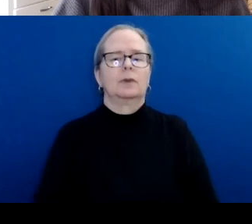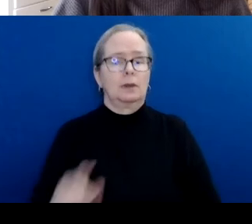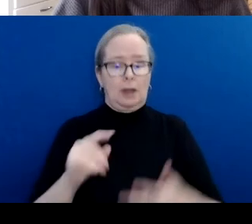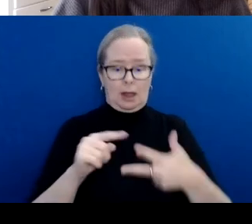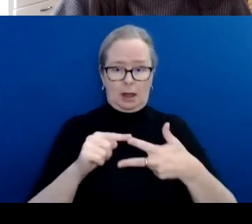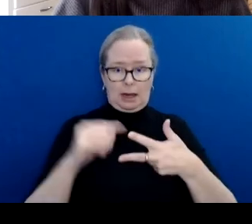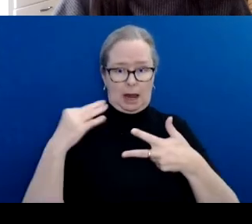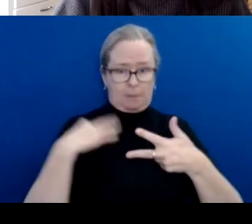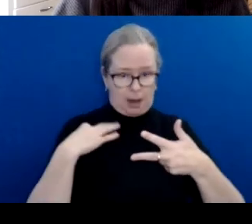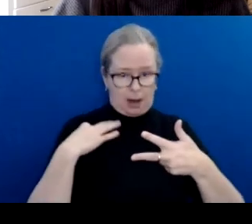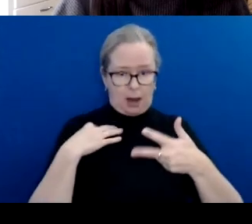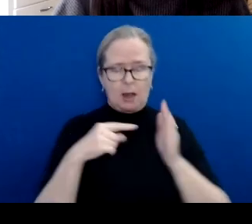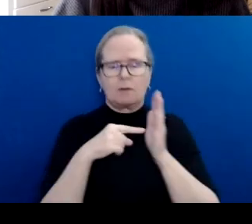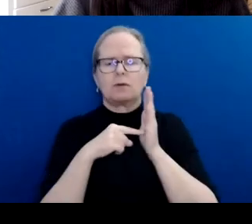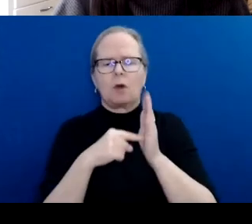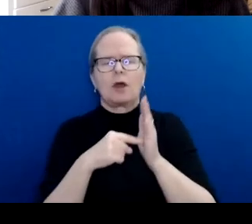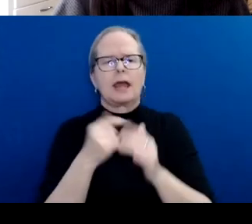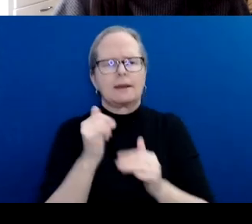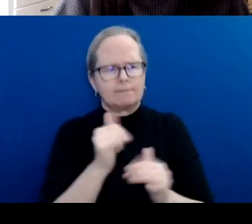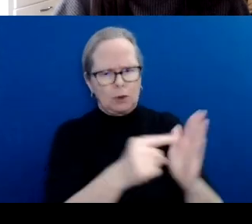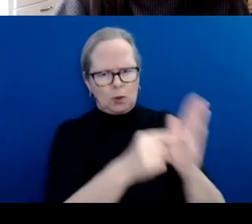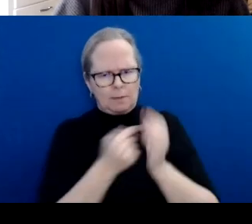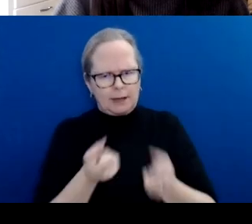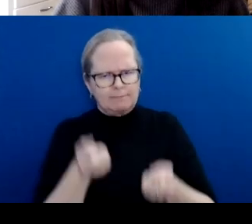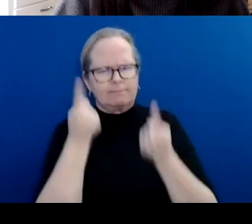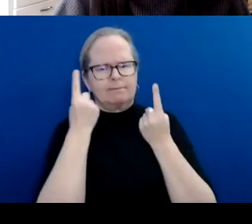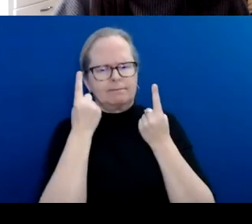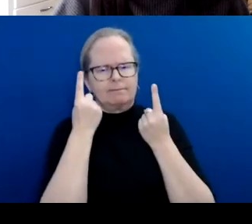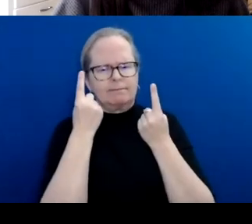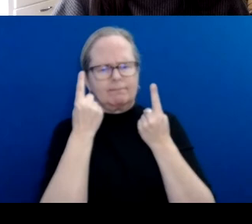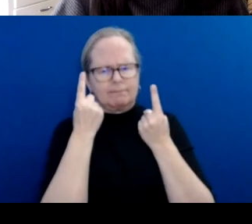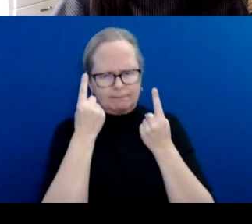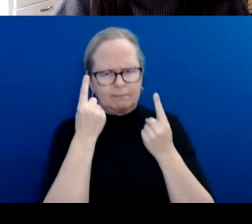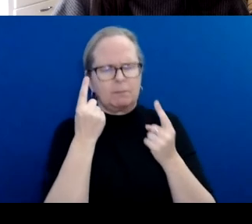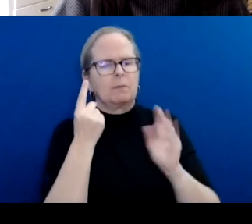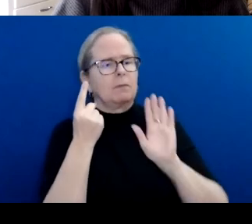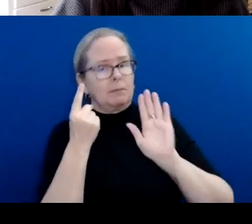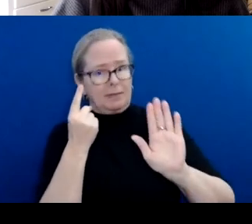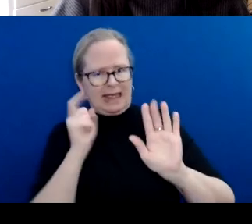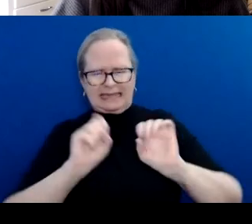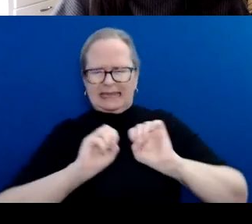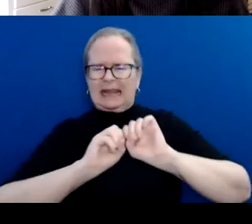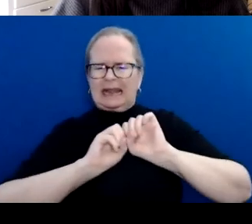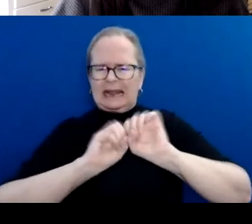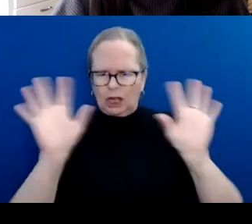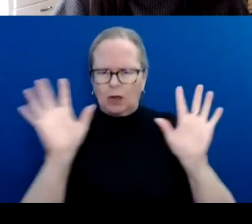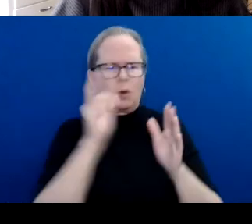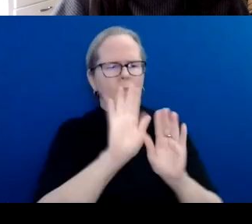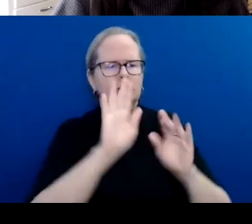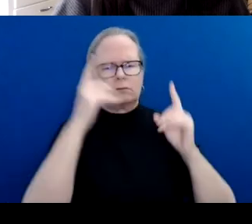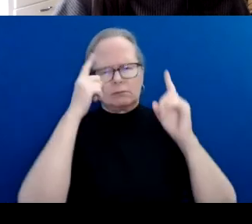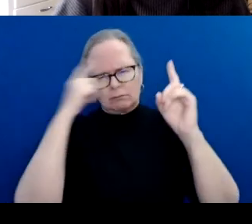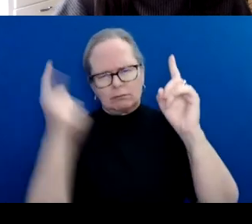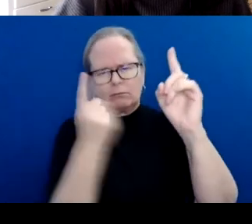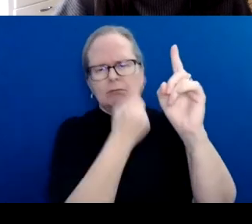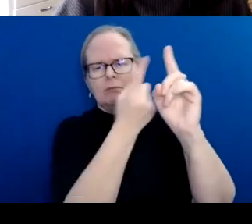This is demonstrated by a clear, achievable, well-researched, and supported description and